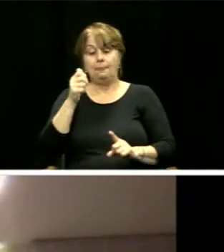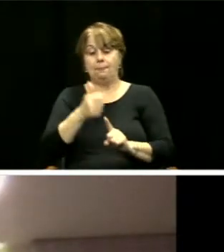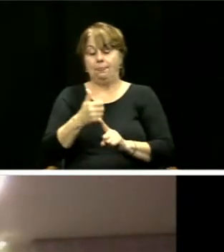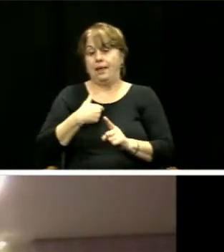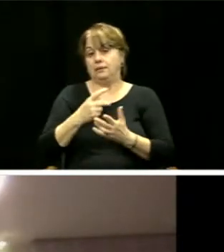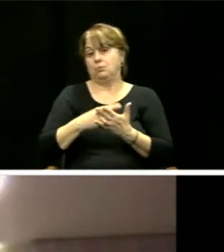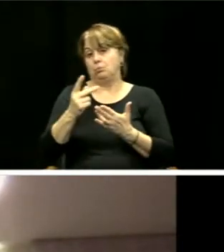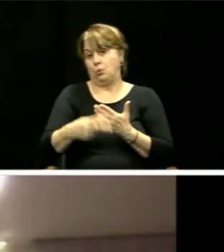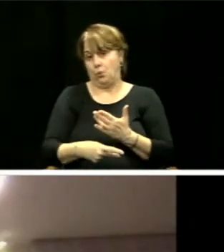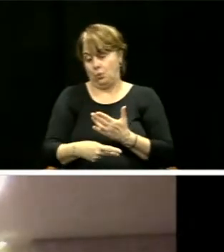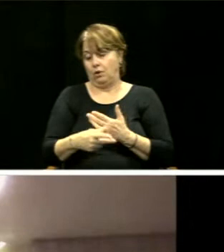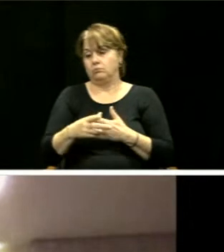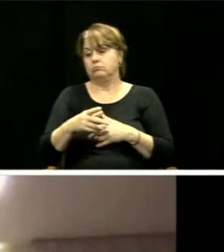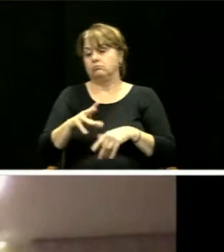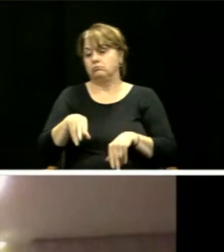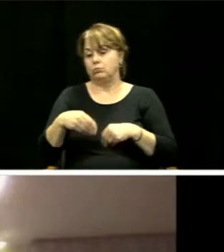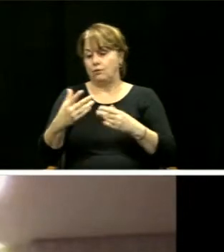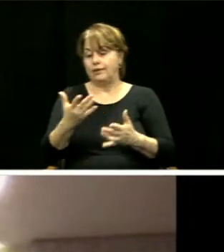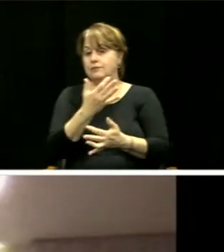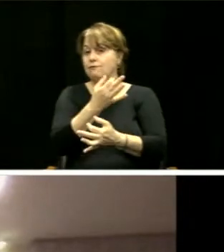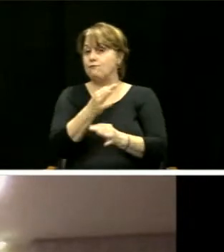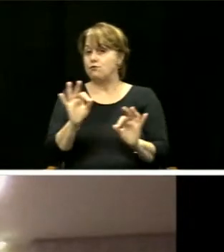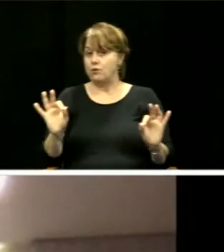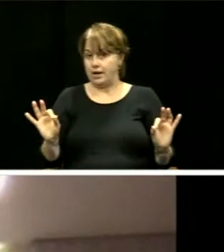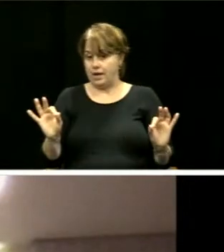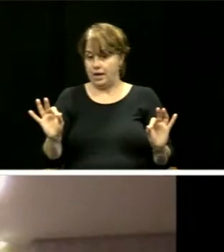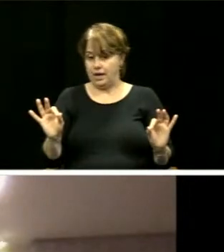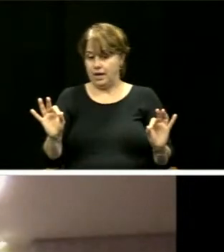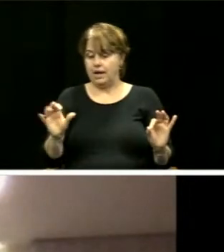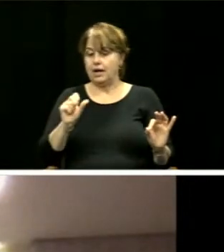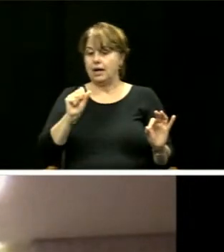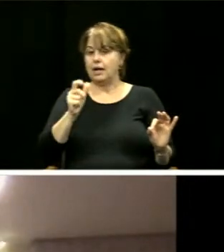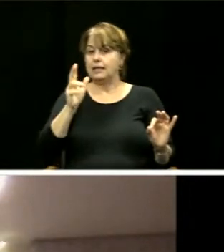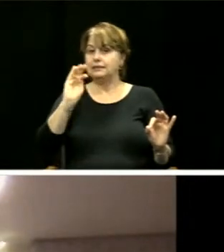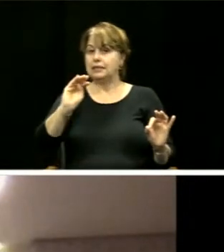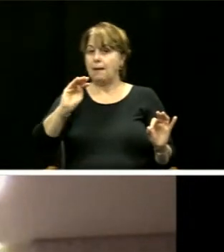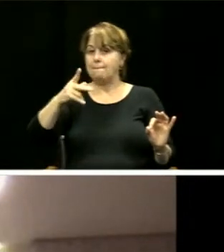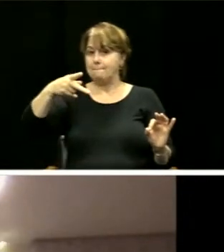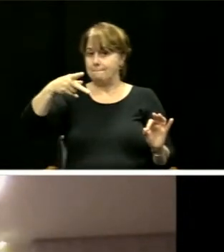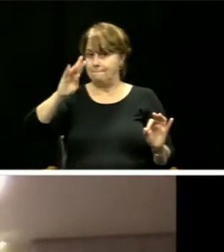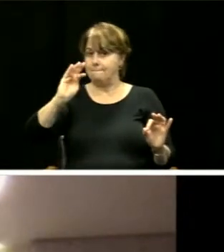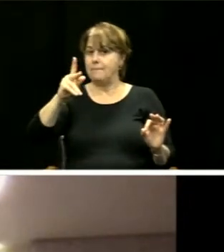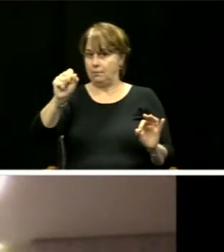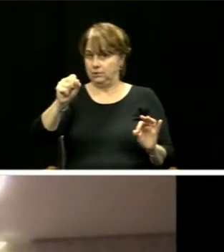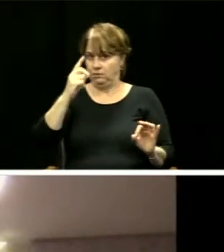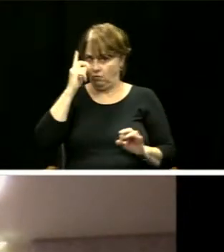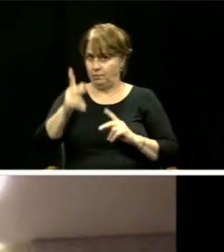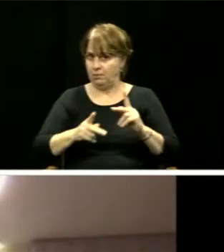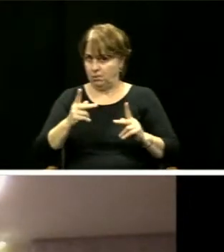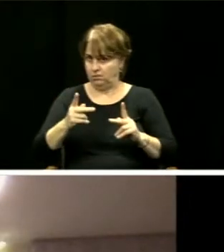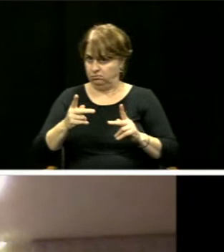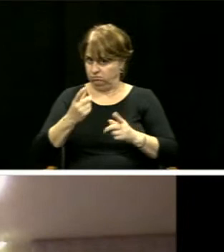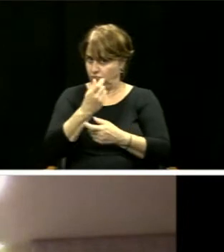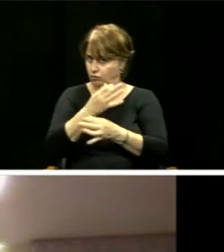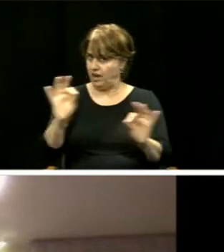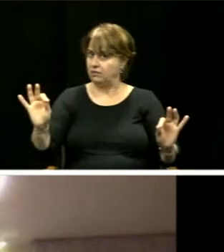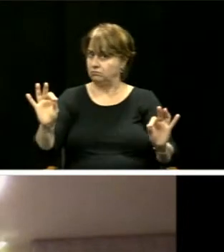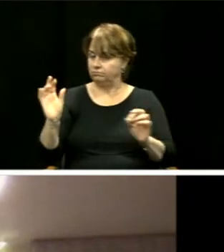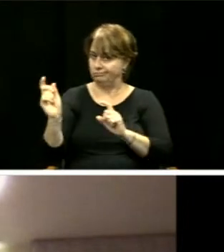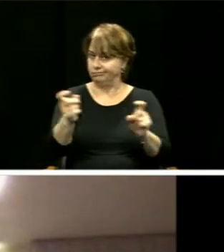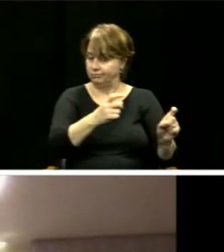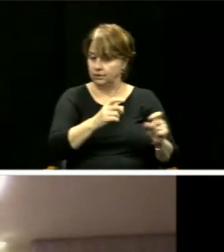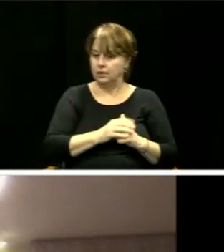program that provides free sump pumps for people that will help them to stop